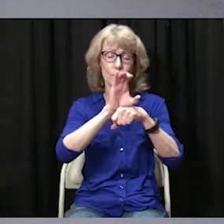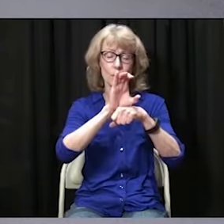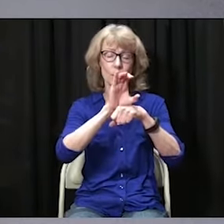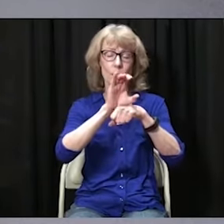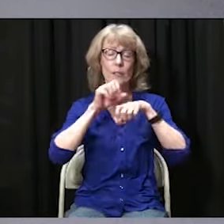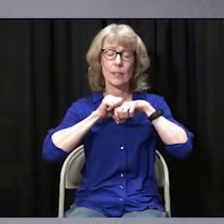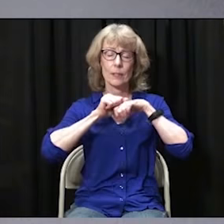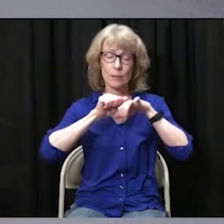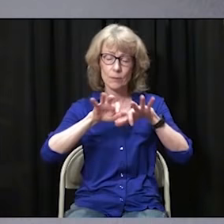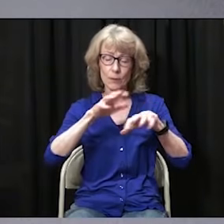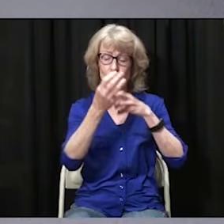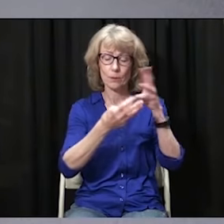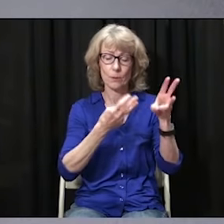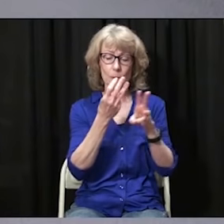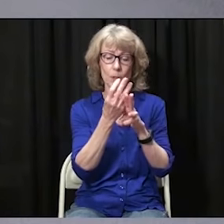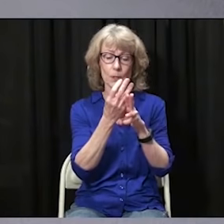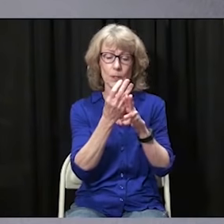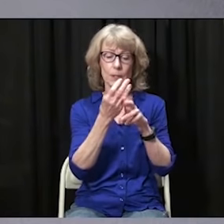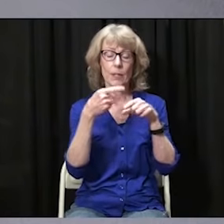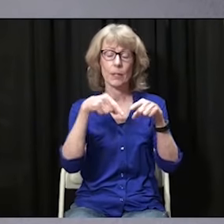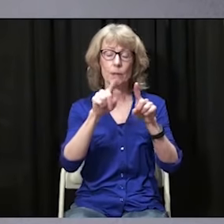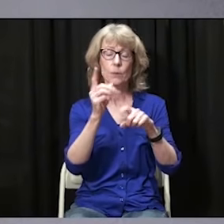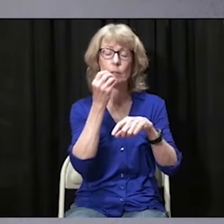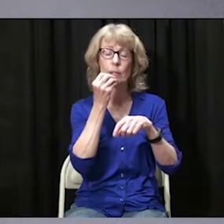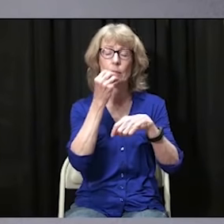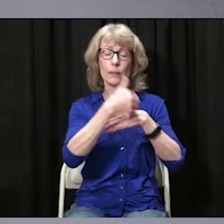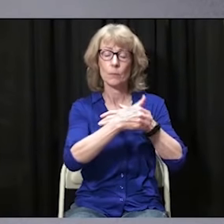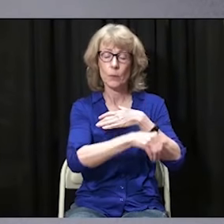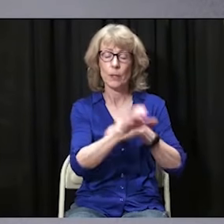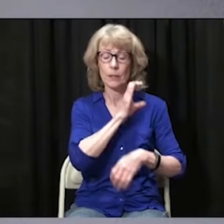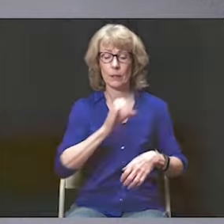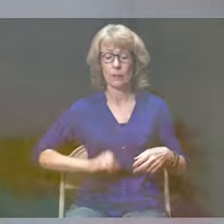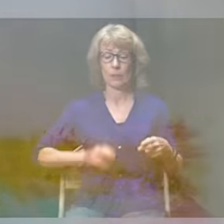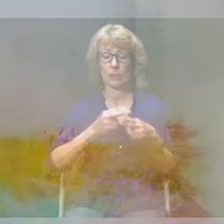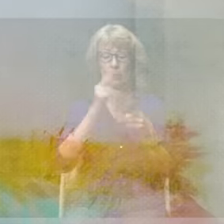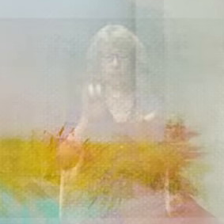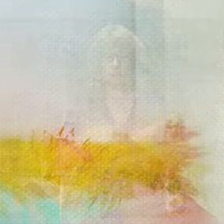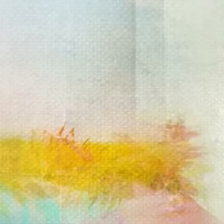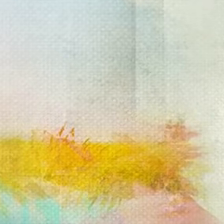we partake of this bread. In Christ's name we pray. Amen.